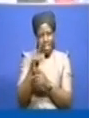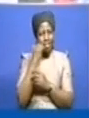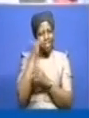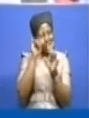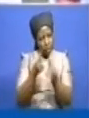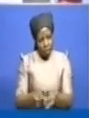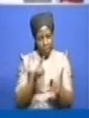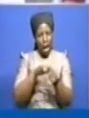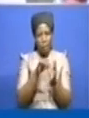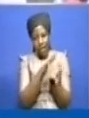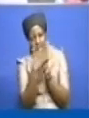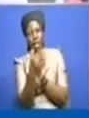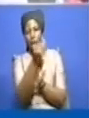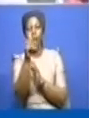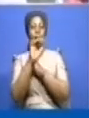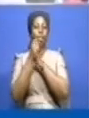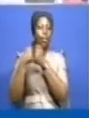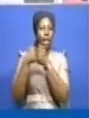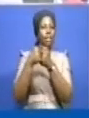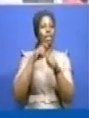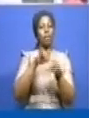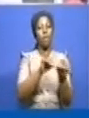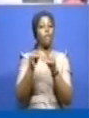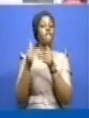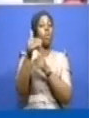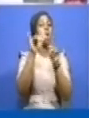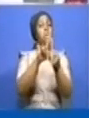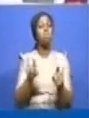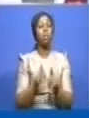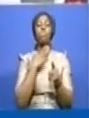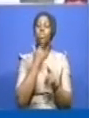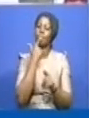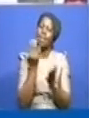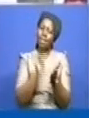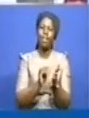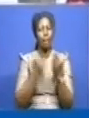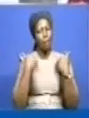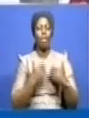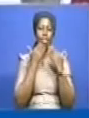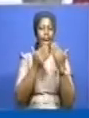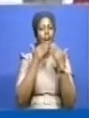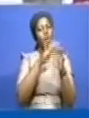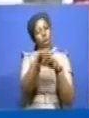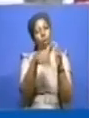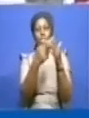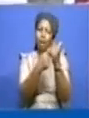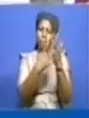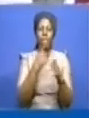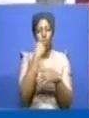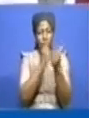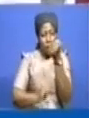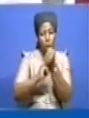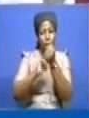forward. And I also once again would like to say I'm thanking all those partners who have supported not only Kenya, but the African